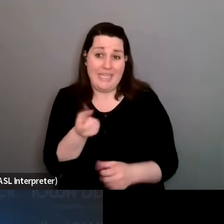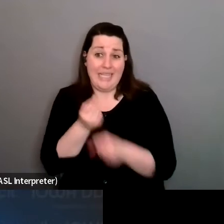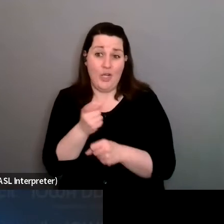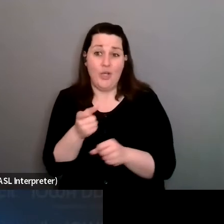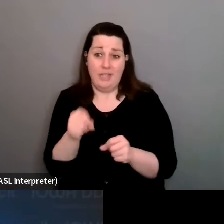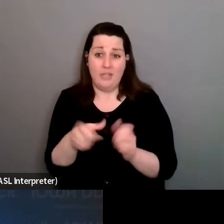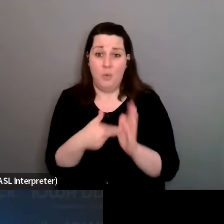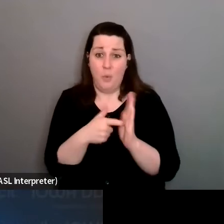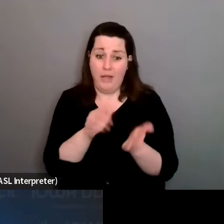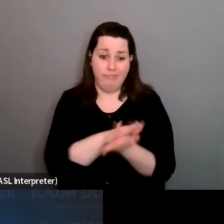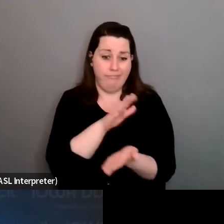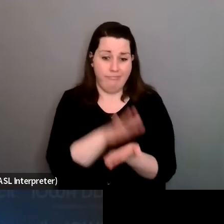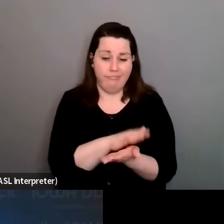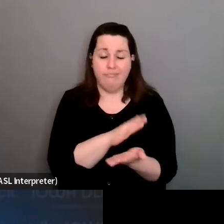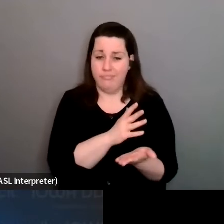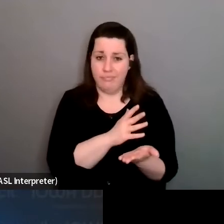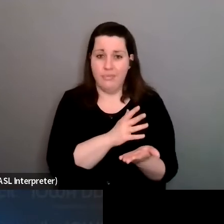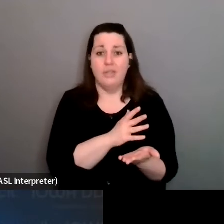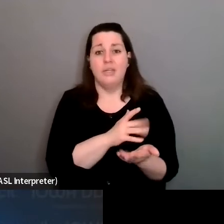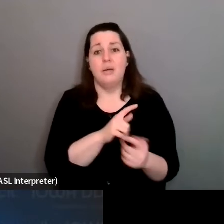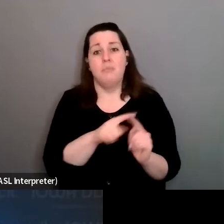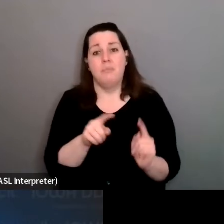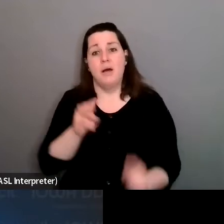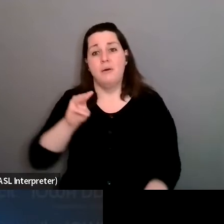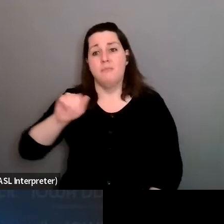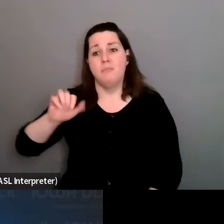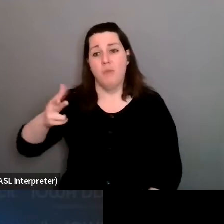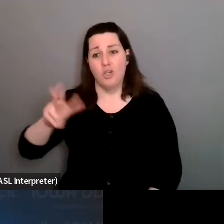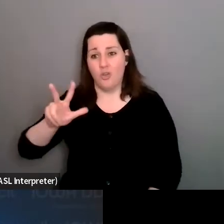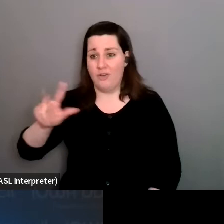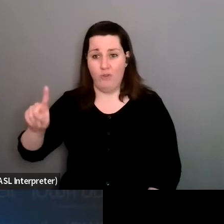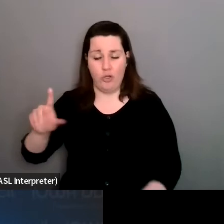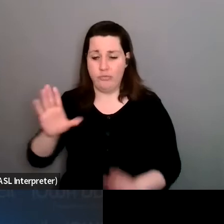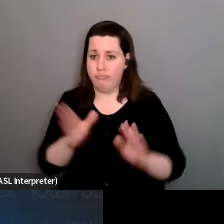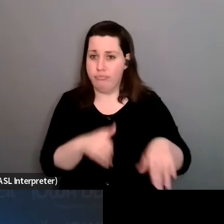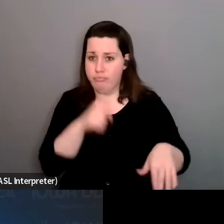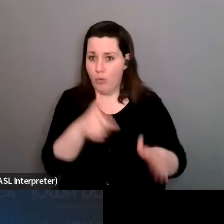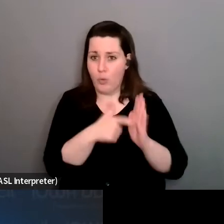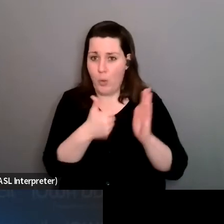some types. Starting March 31st, that documentation is not required.